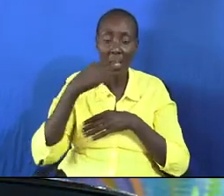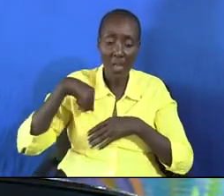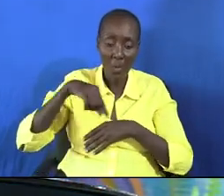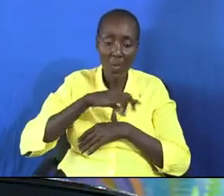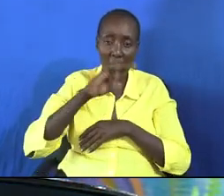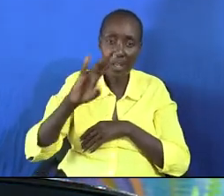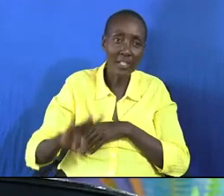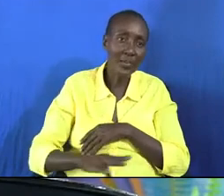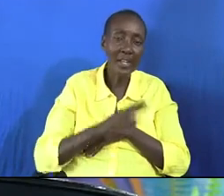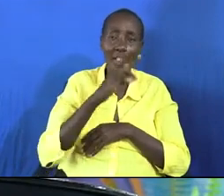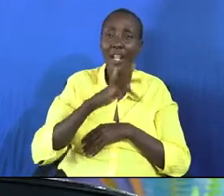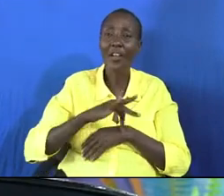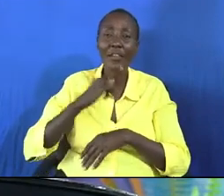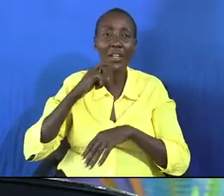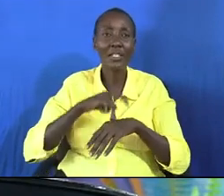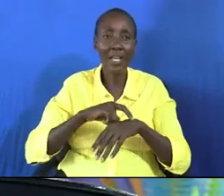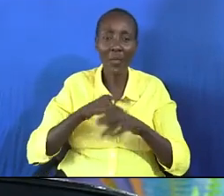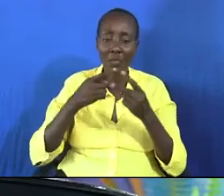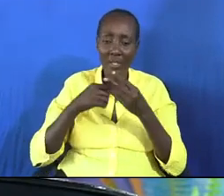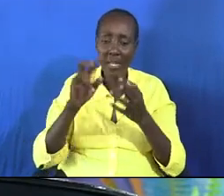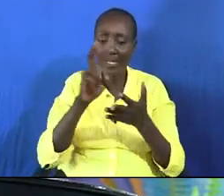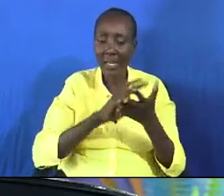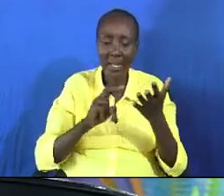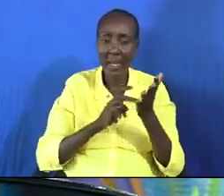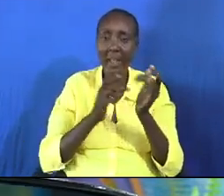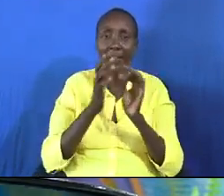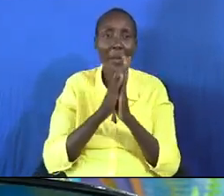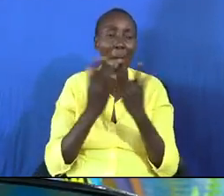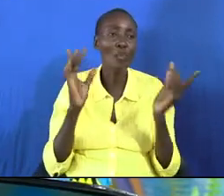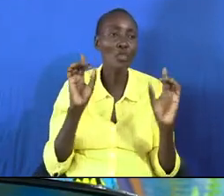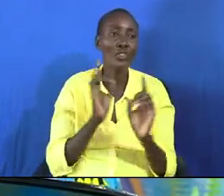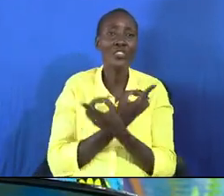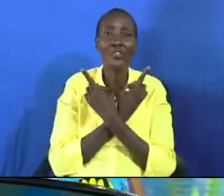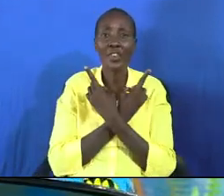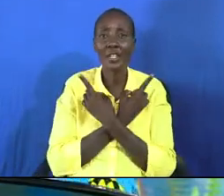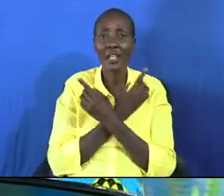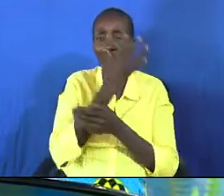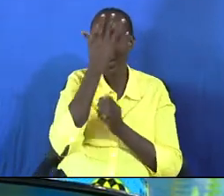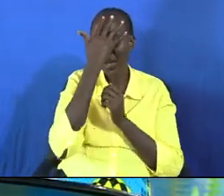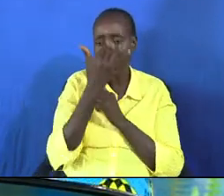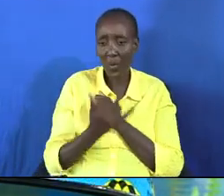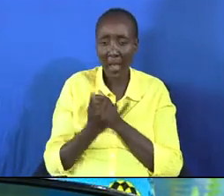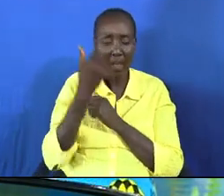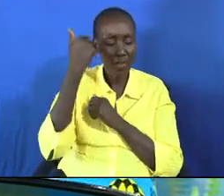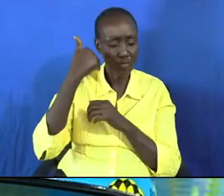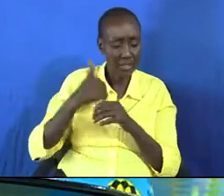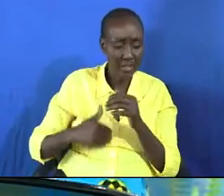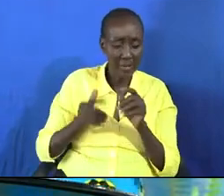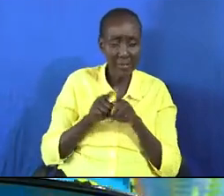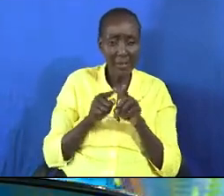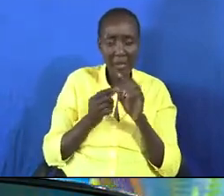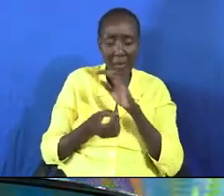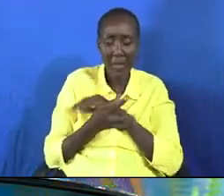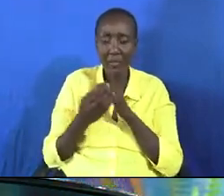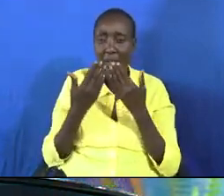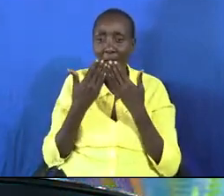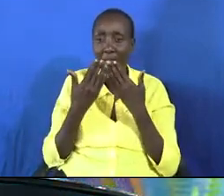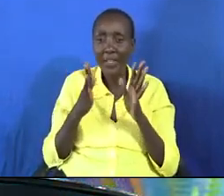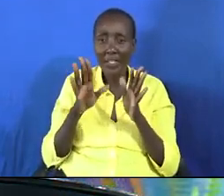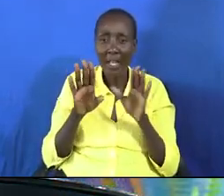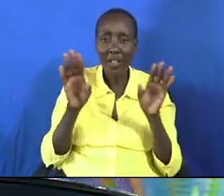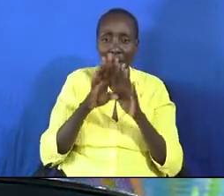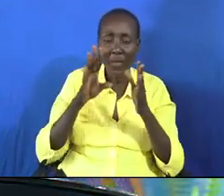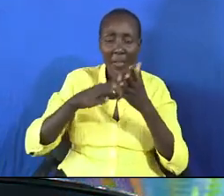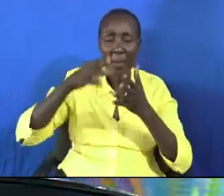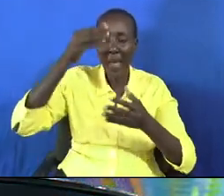I think it's time we started reading the Bible differently. Because for me, as I've told you, from what I was